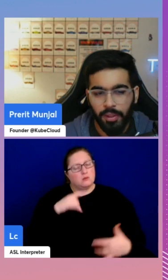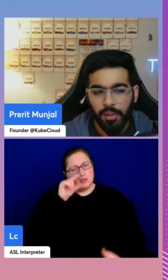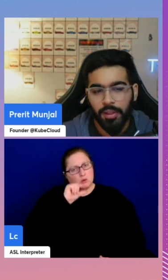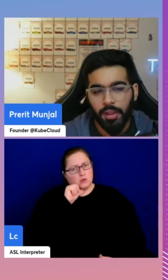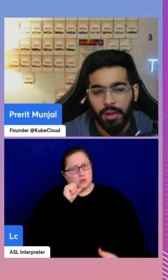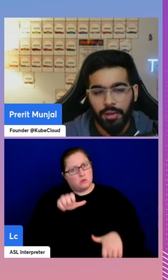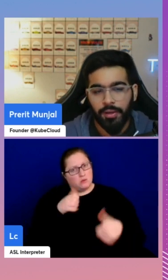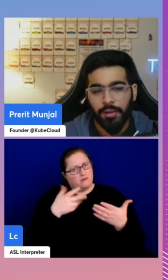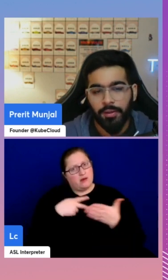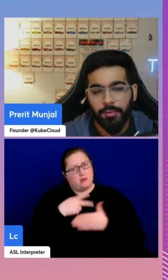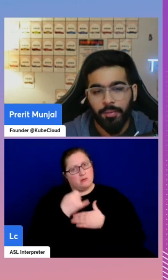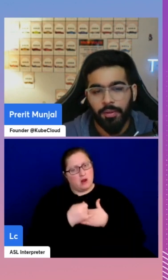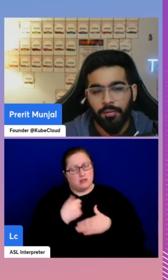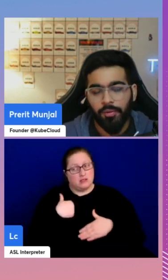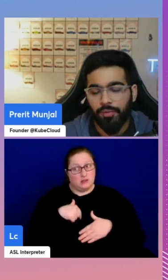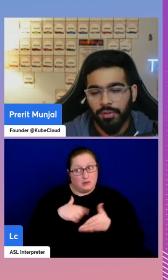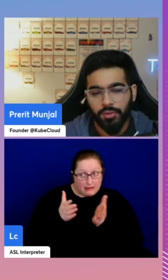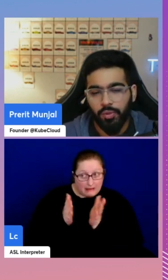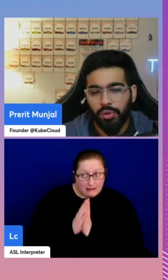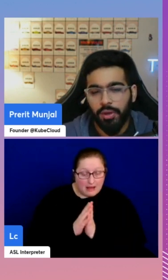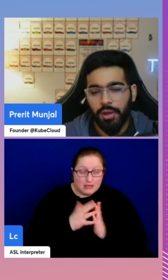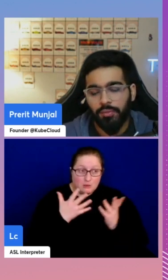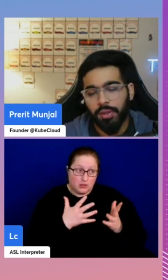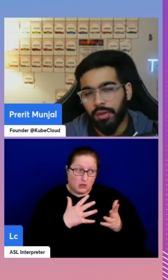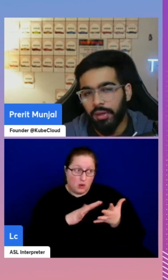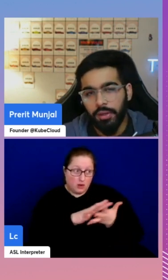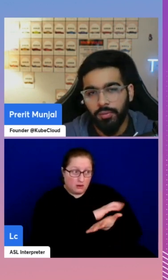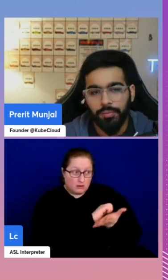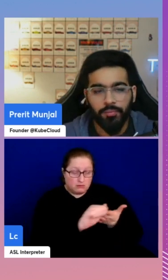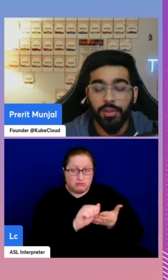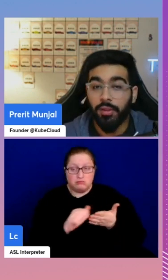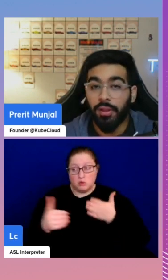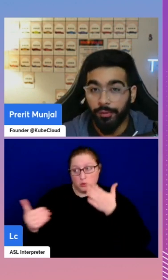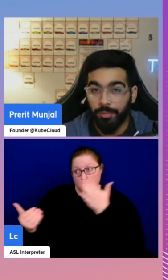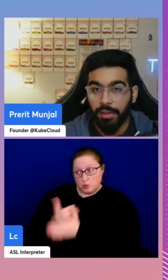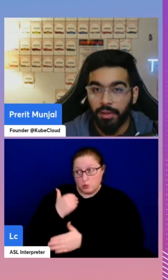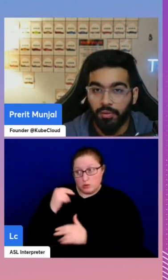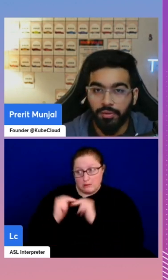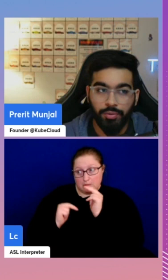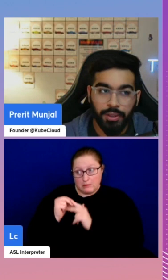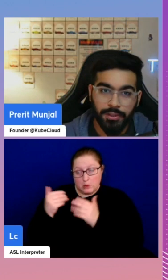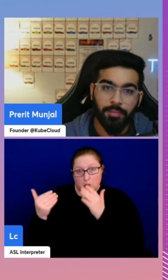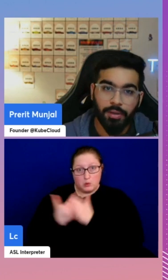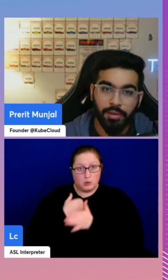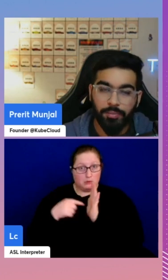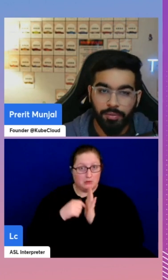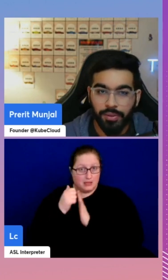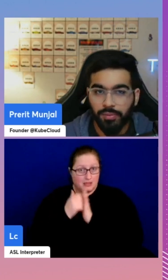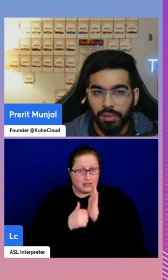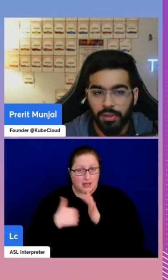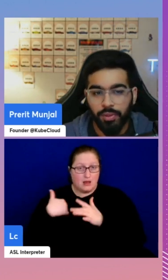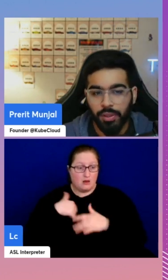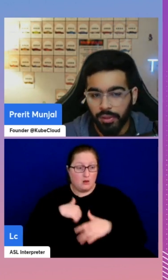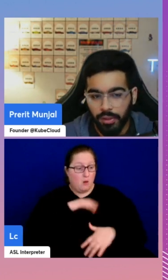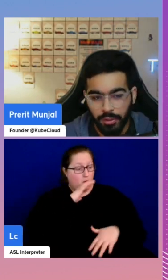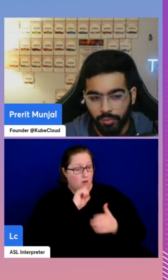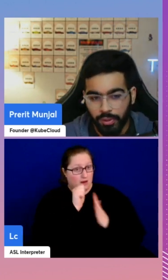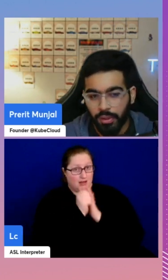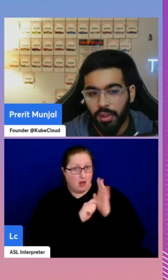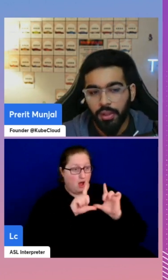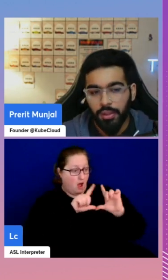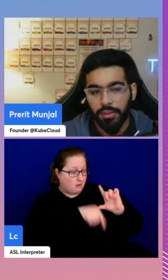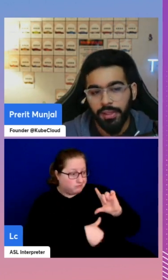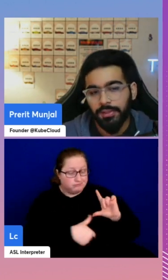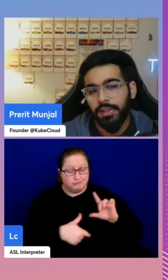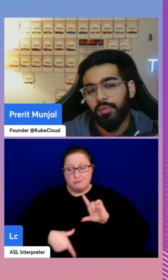projects. Okay, and we flushed old and we created new with a new billing account. So we disabled the previous one and we created a new